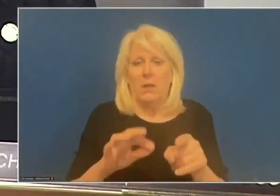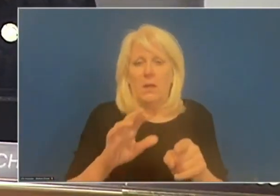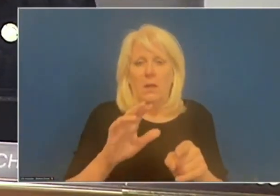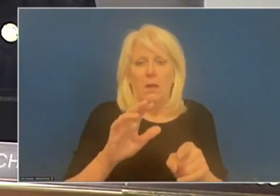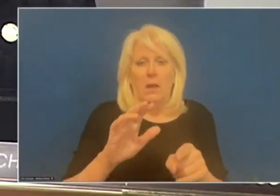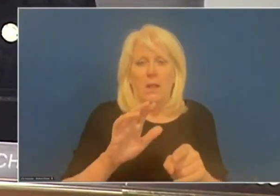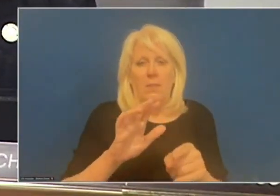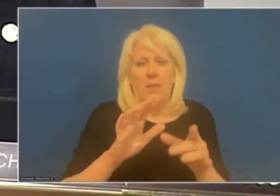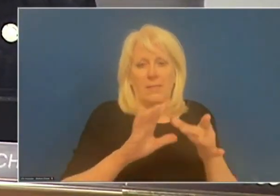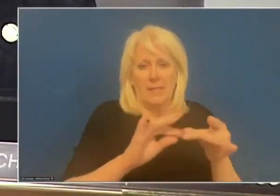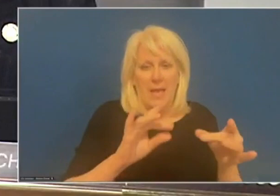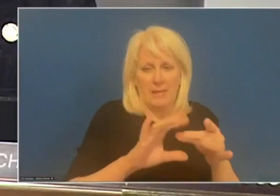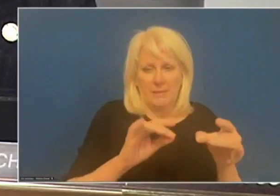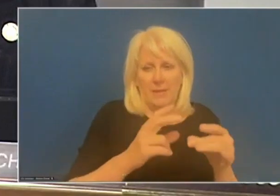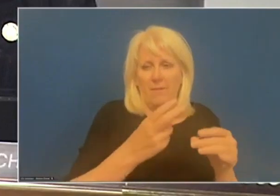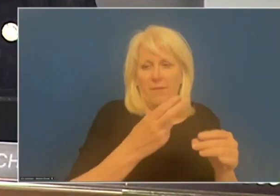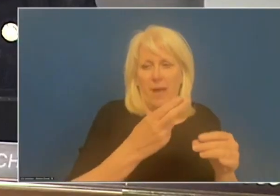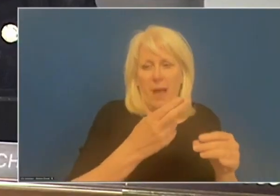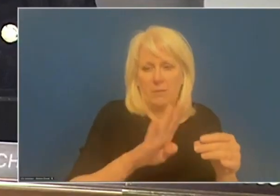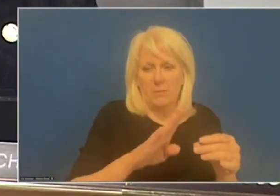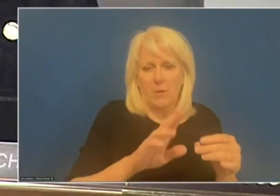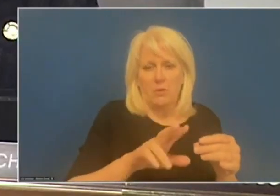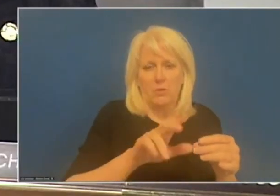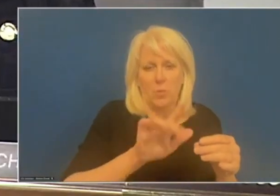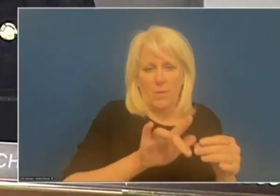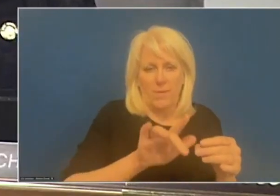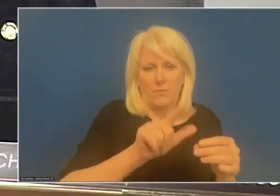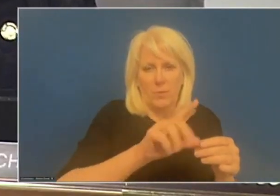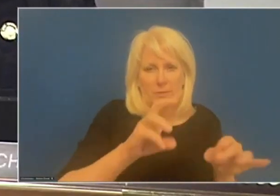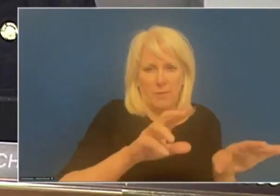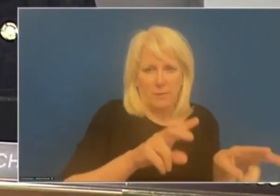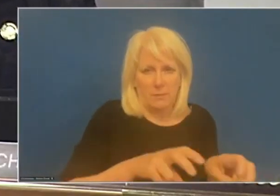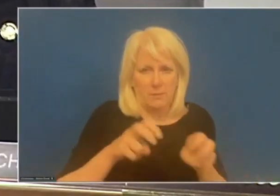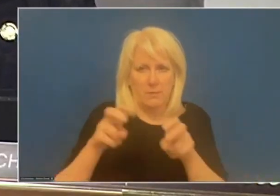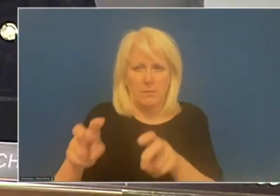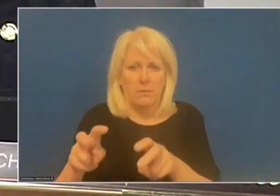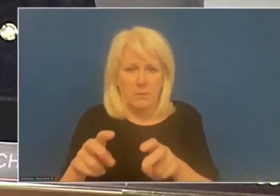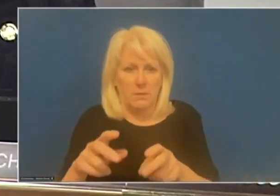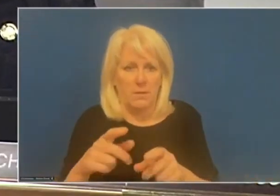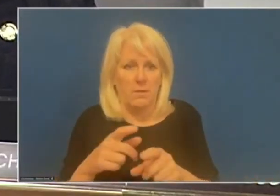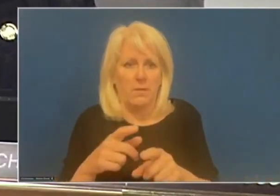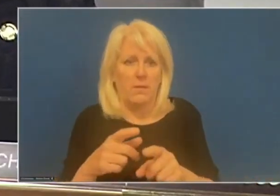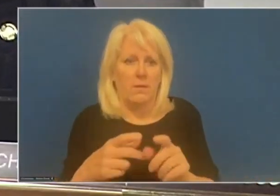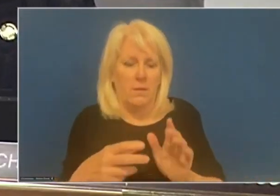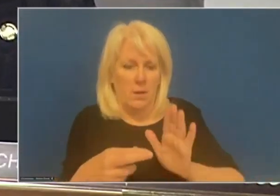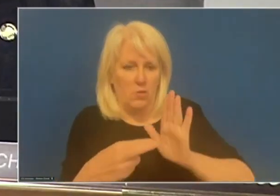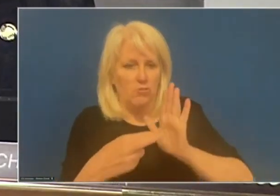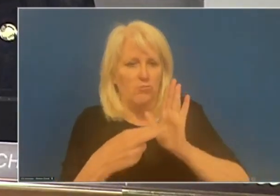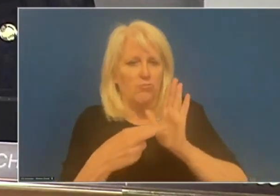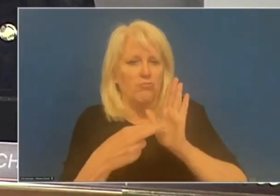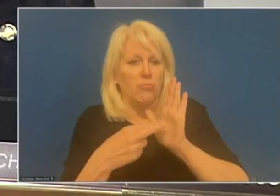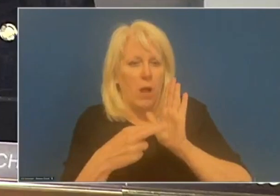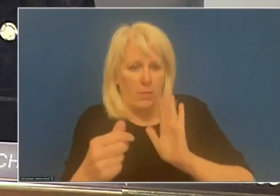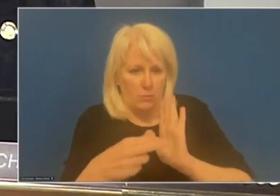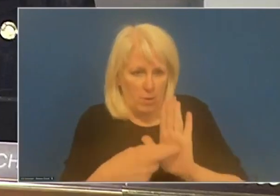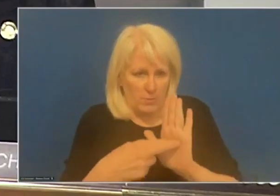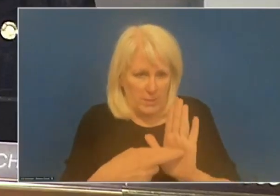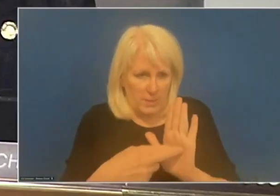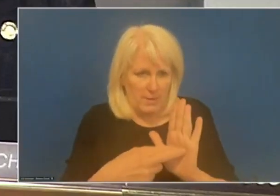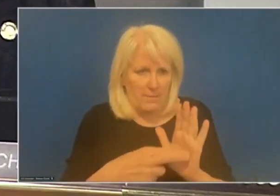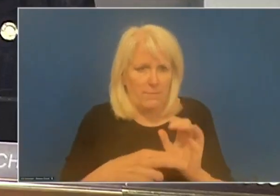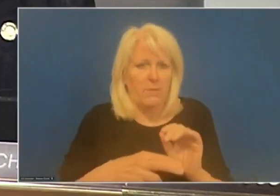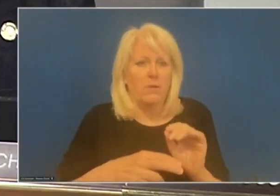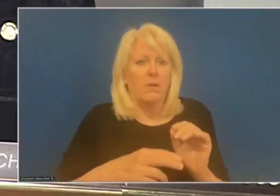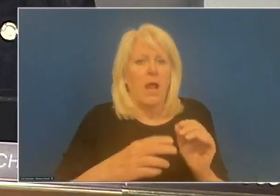Bill 2526, and it was a bill from Representative Breeze Iverson that was requested to be heard, but